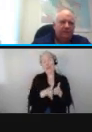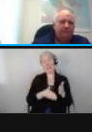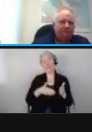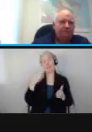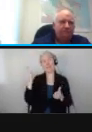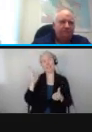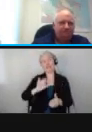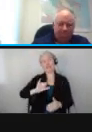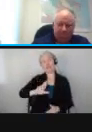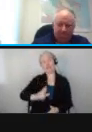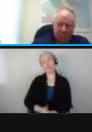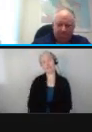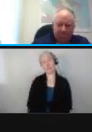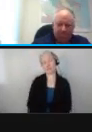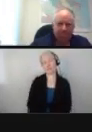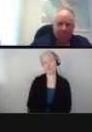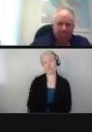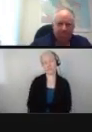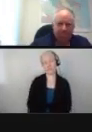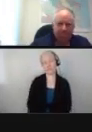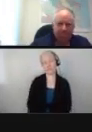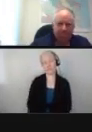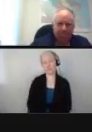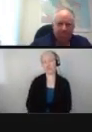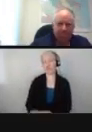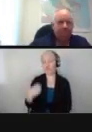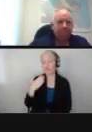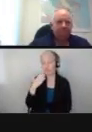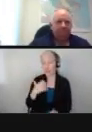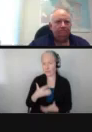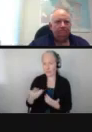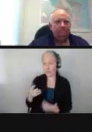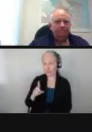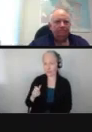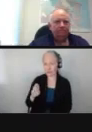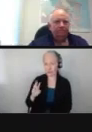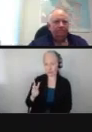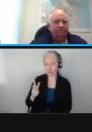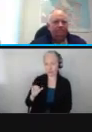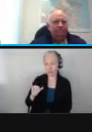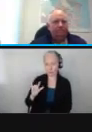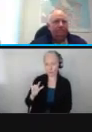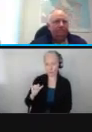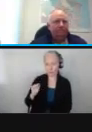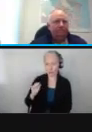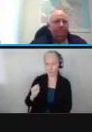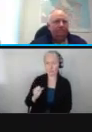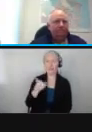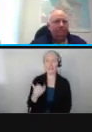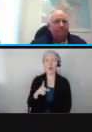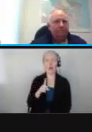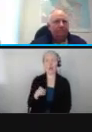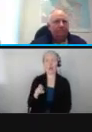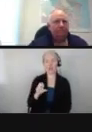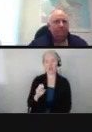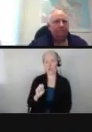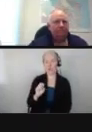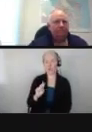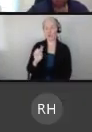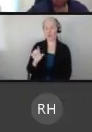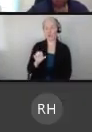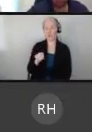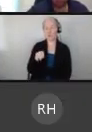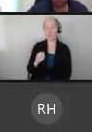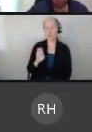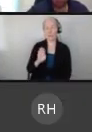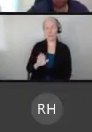sir. Thank you very much, Dr. Williams. We will go next to Dr. Suzanne Bell. We may be sliding a little bit into